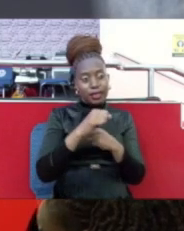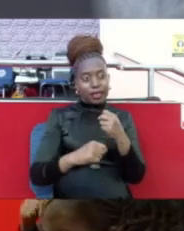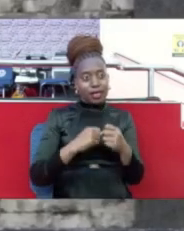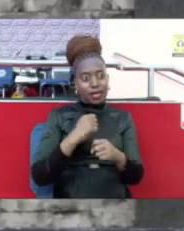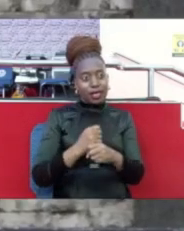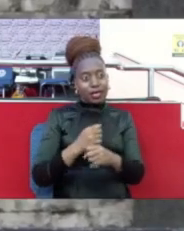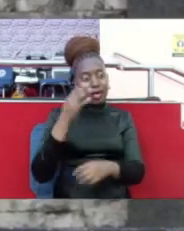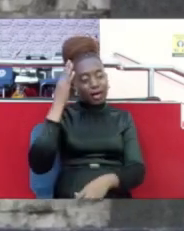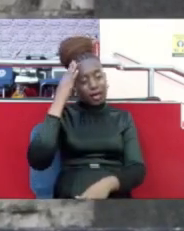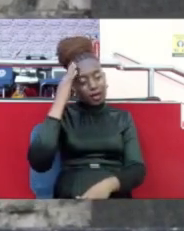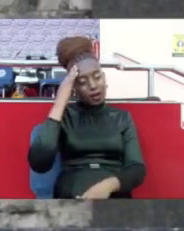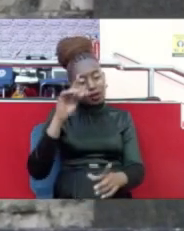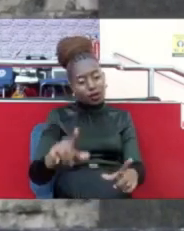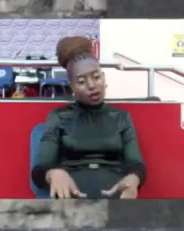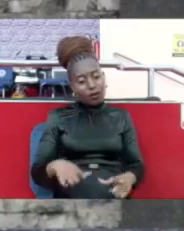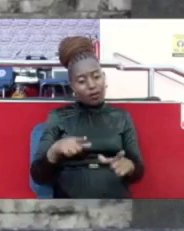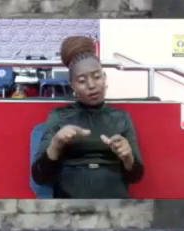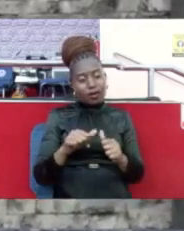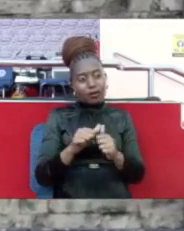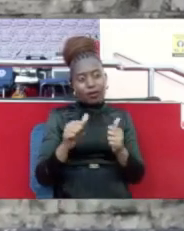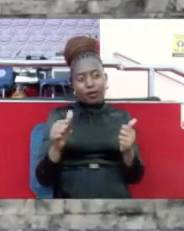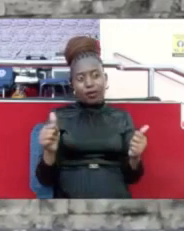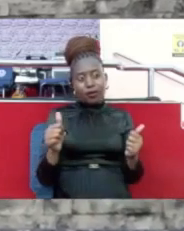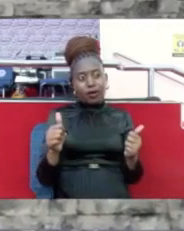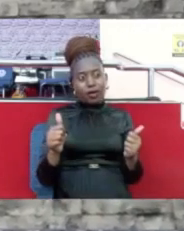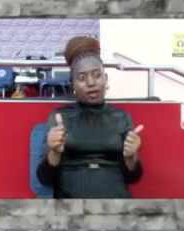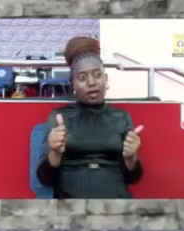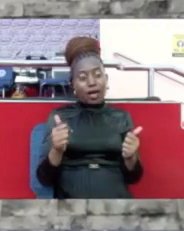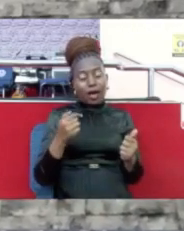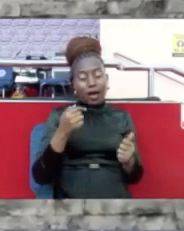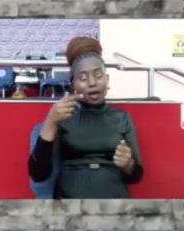But God only promised 70 years. And